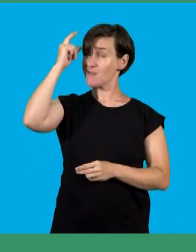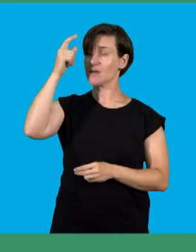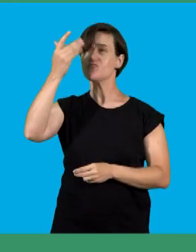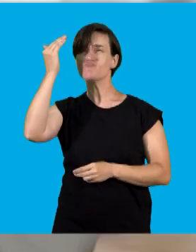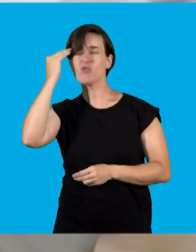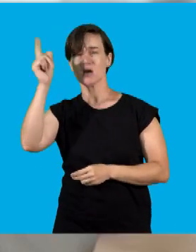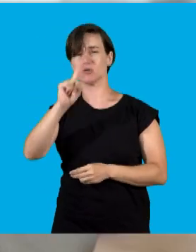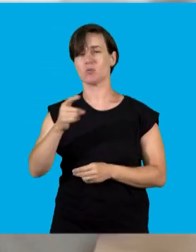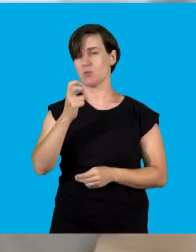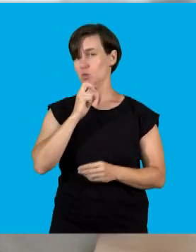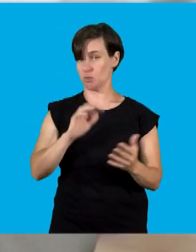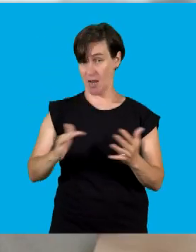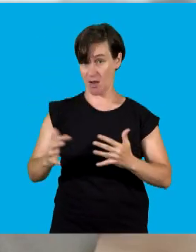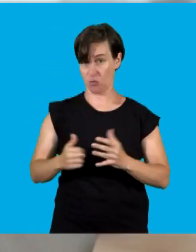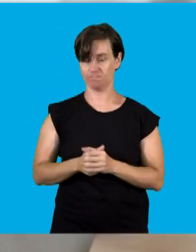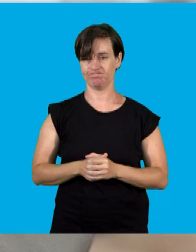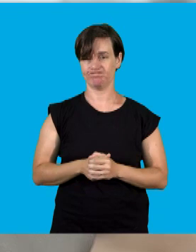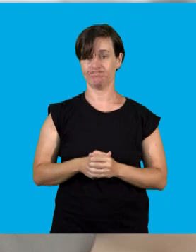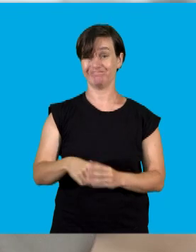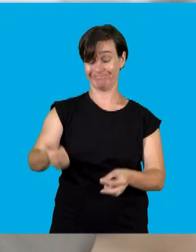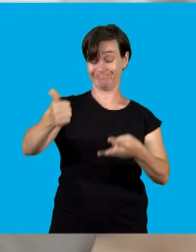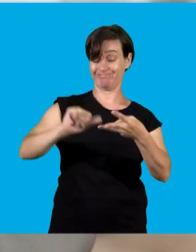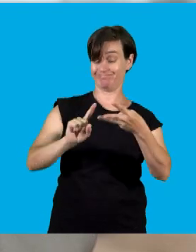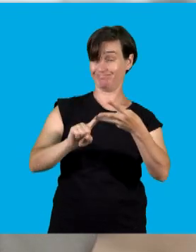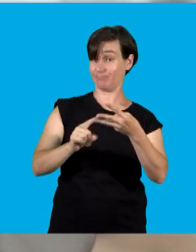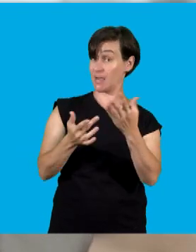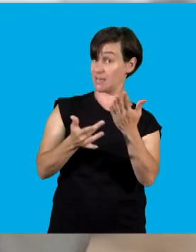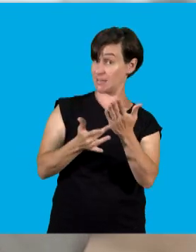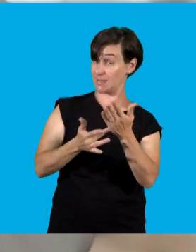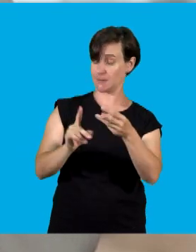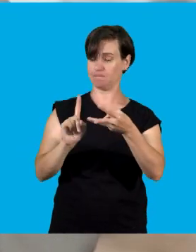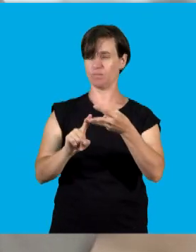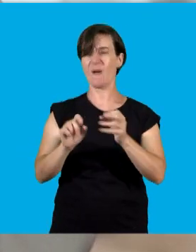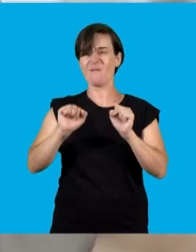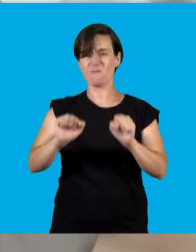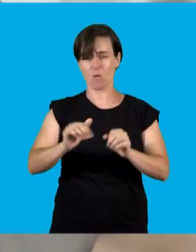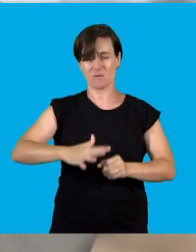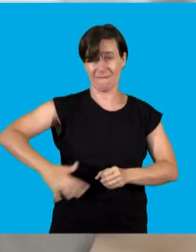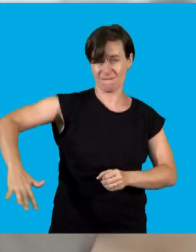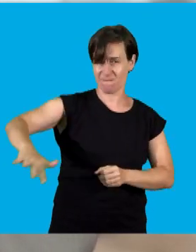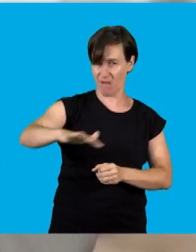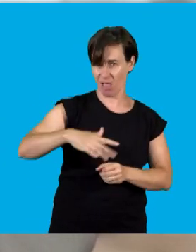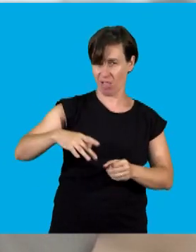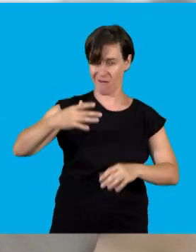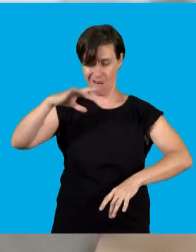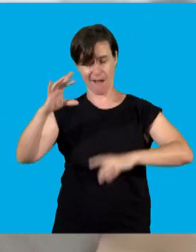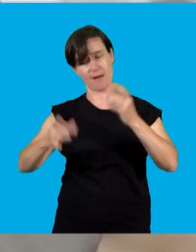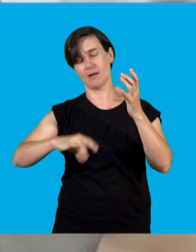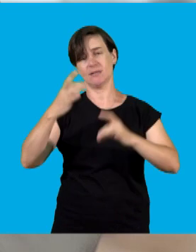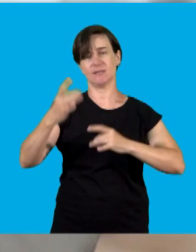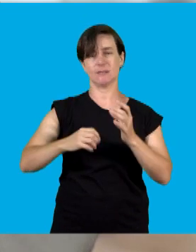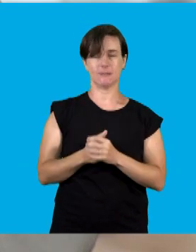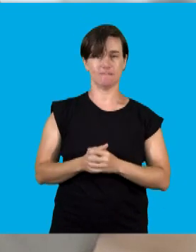brainstorming and its application. We're going to move to the third one, which is force-field analysis. Like I said, it's not